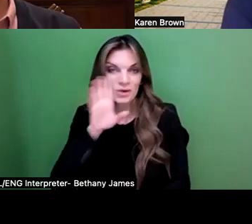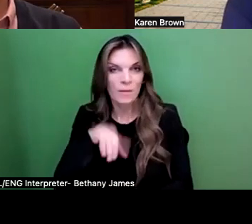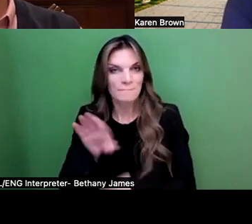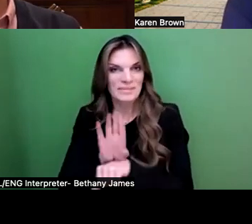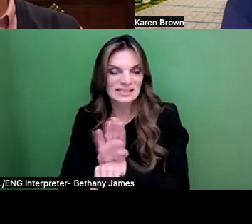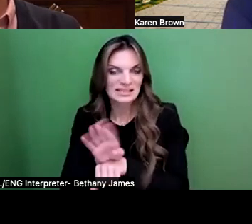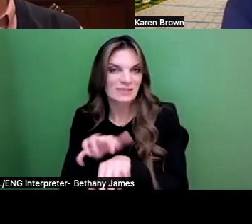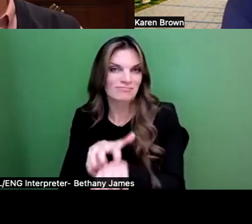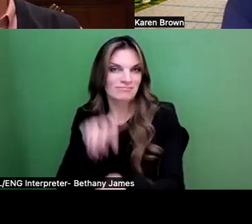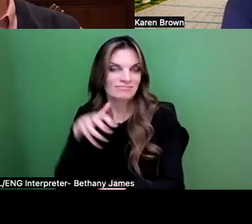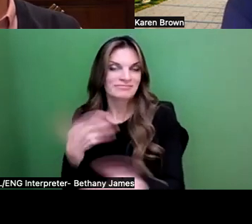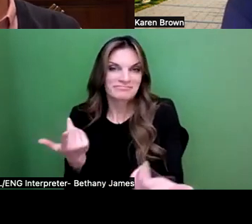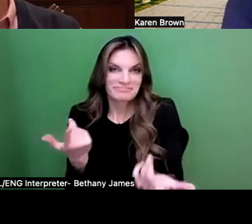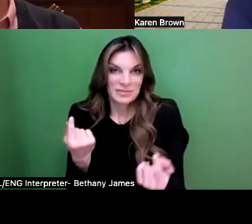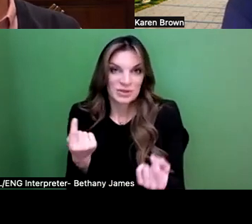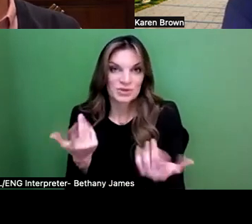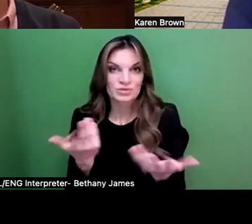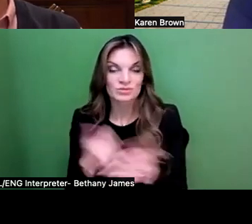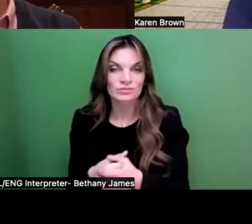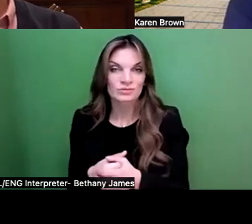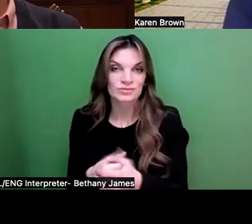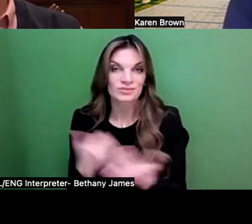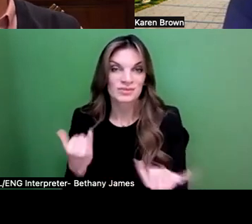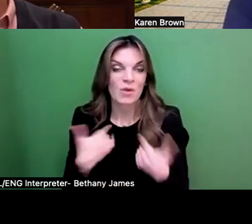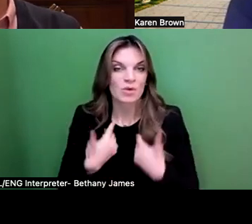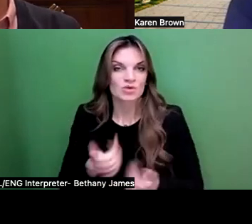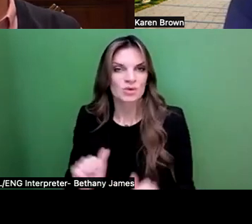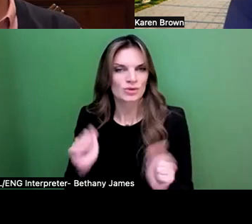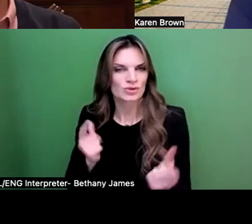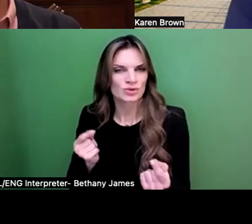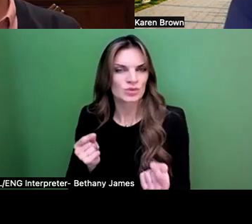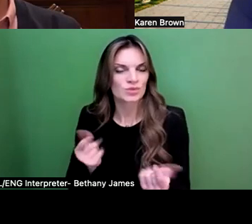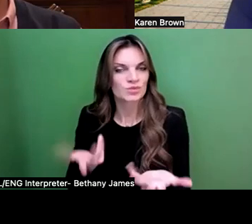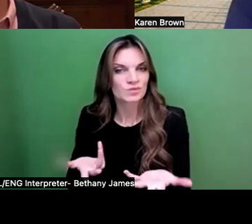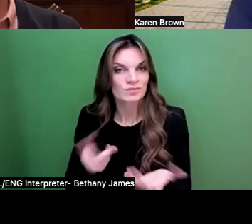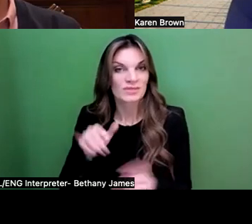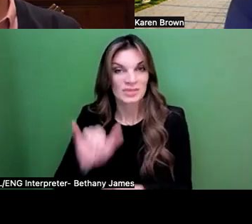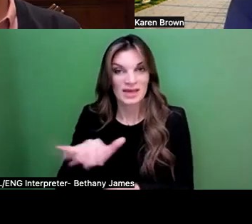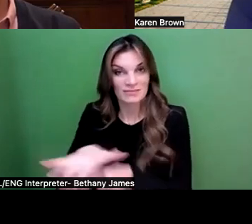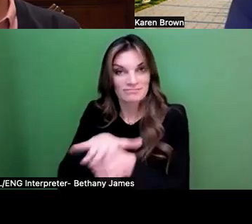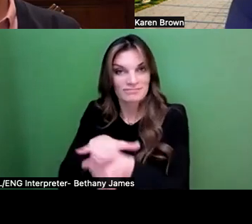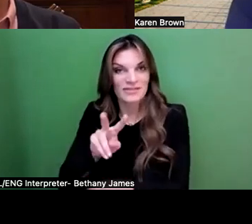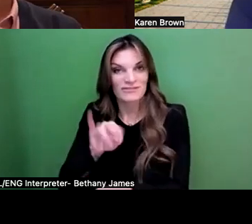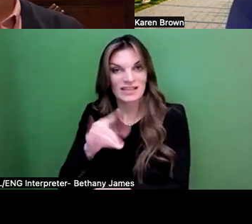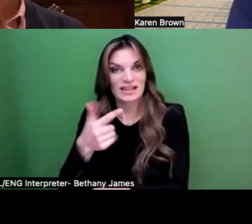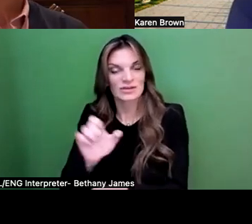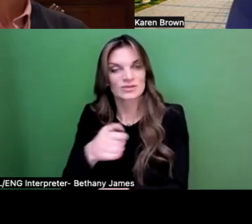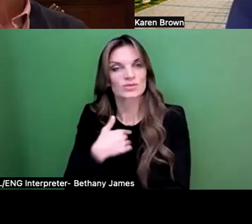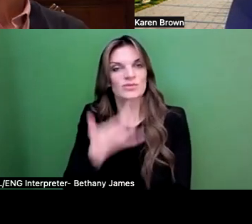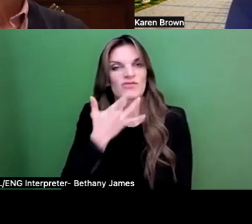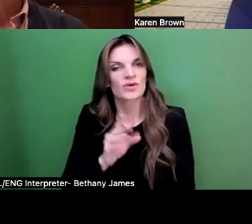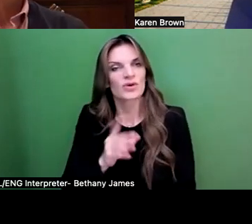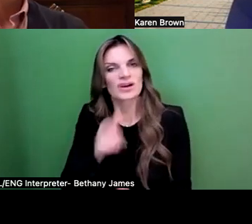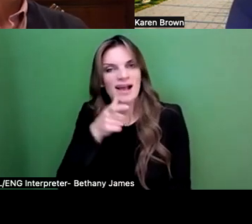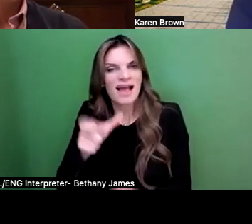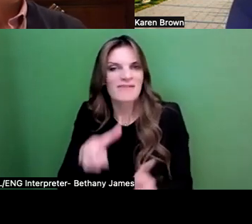one of the things that we're trying to do is to make a village that people don't always have to use their cars. We want to make the area